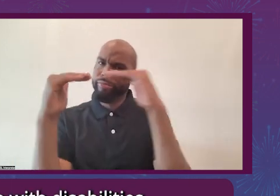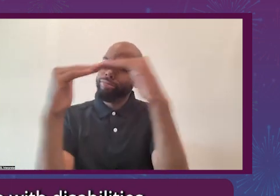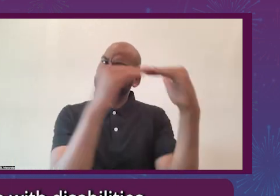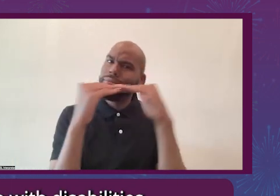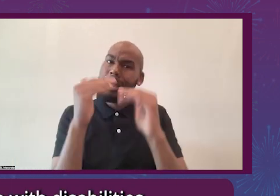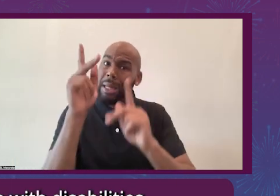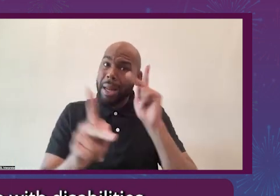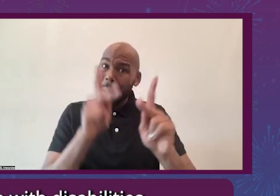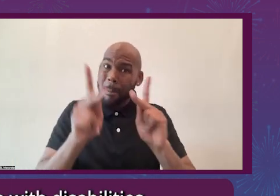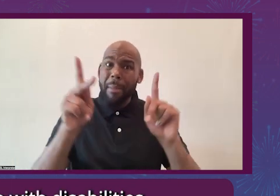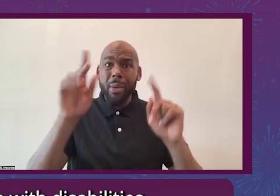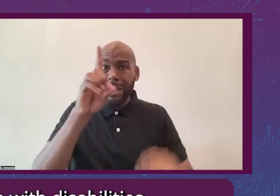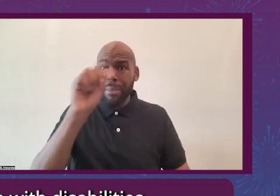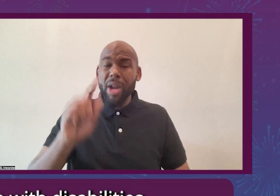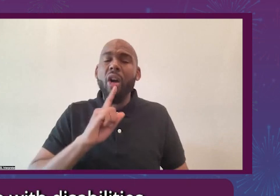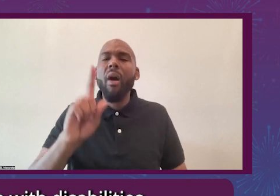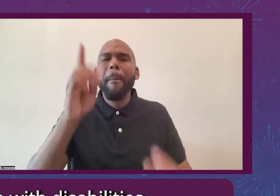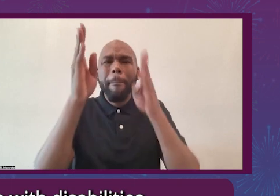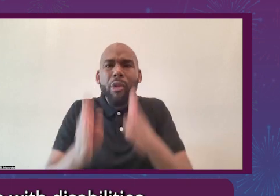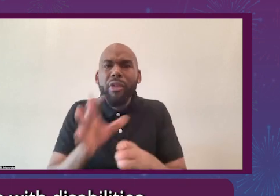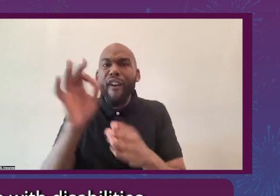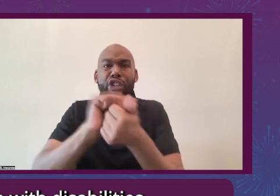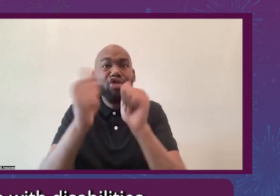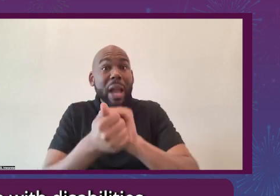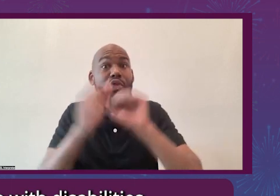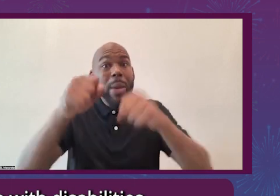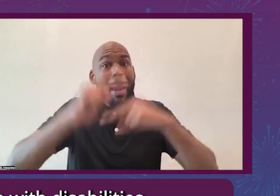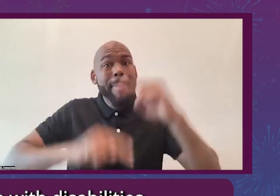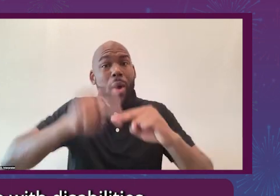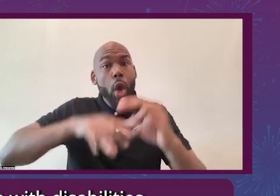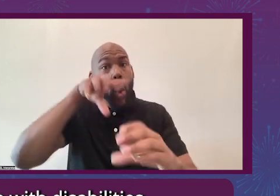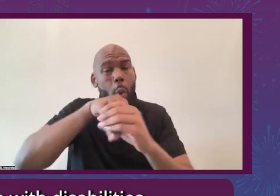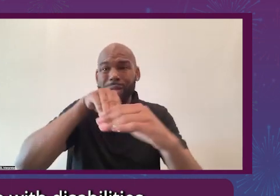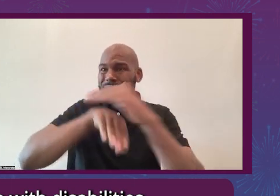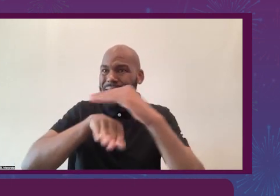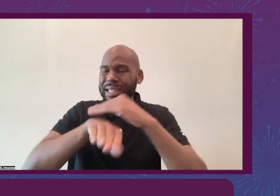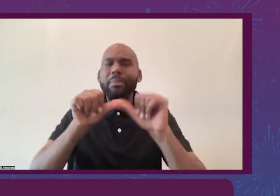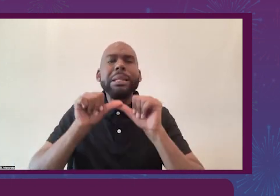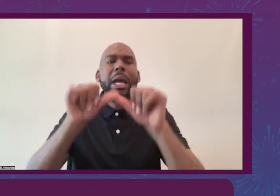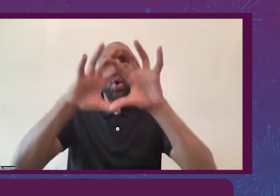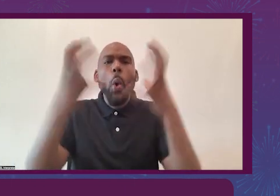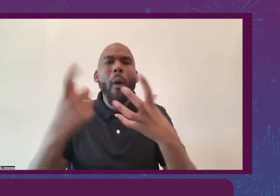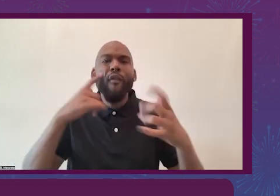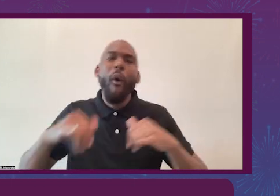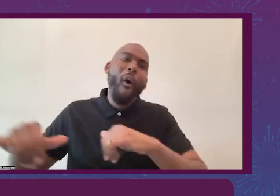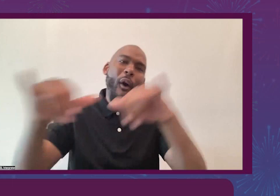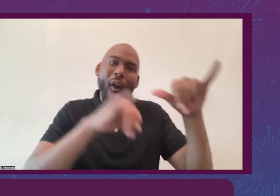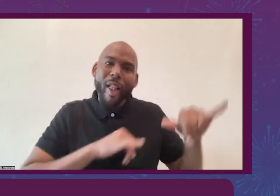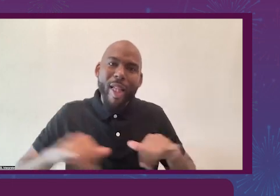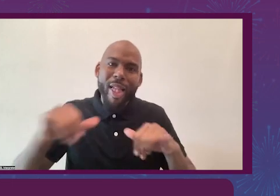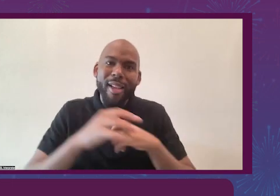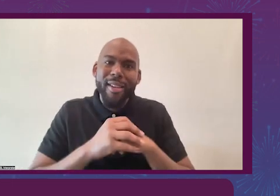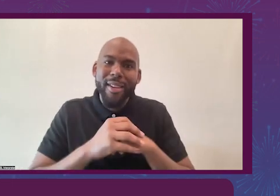less. Together with people with disabilities as agents of change, we can build an inclusive, accessible, and sustainable